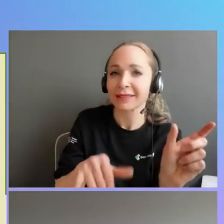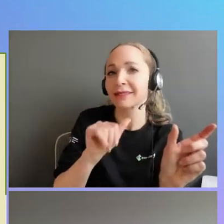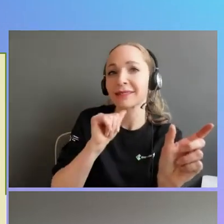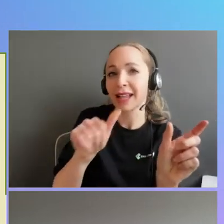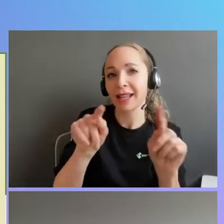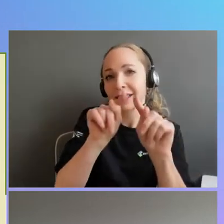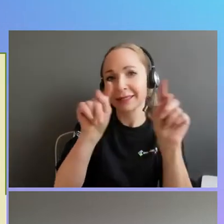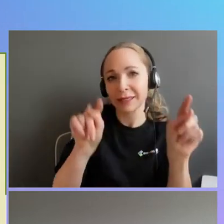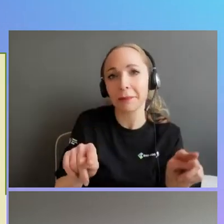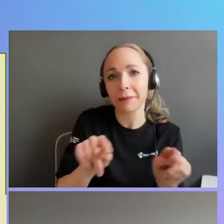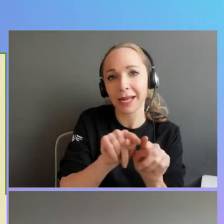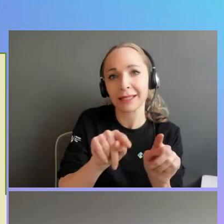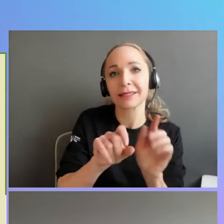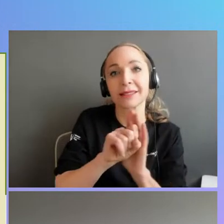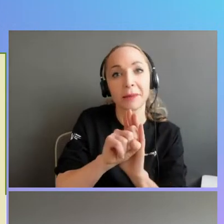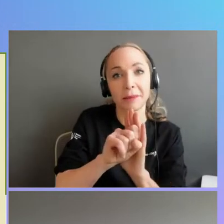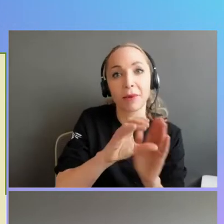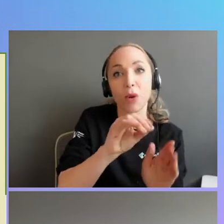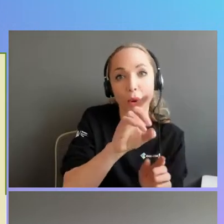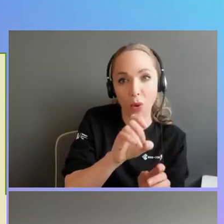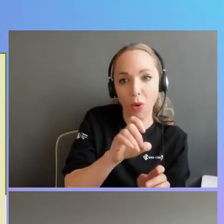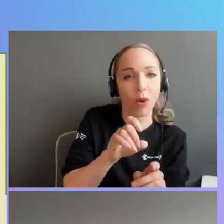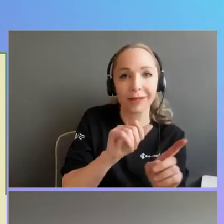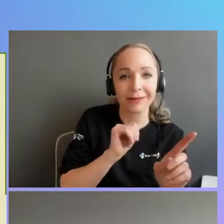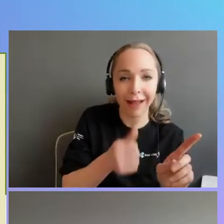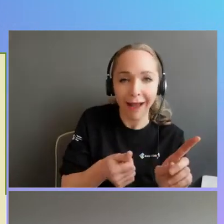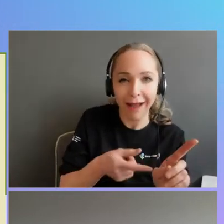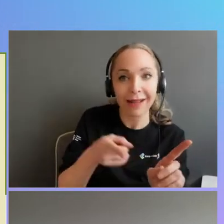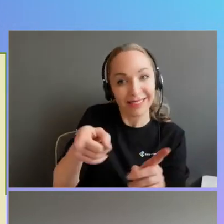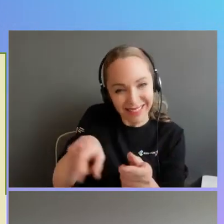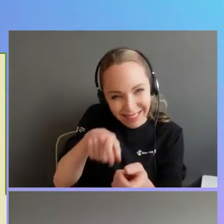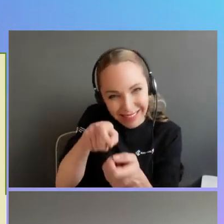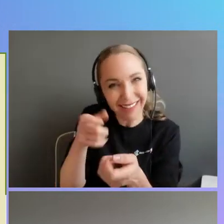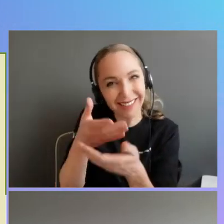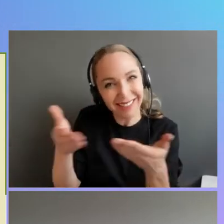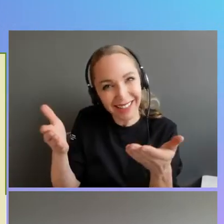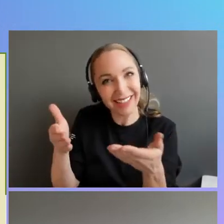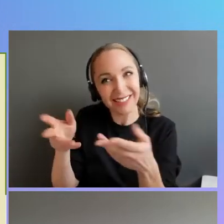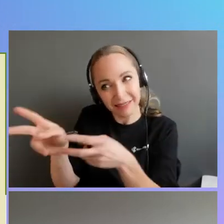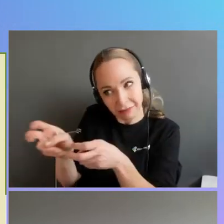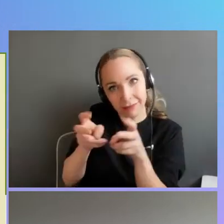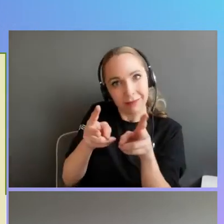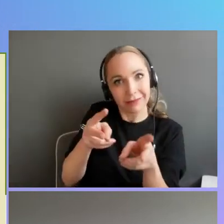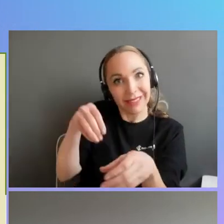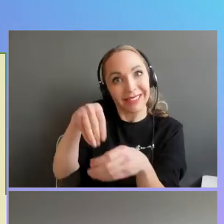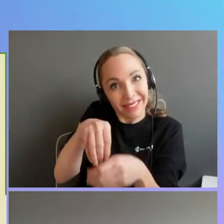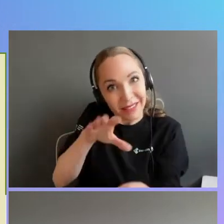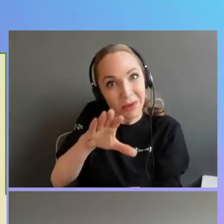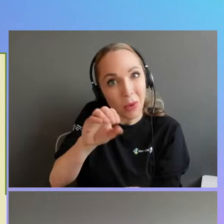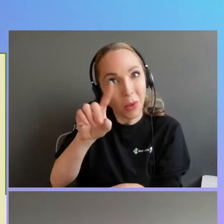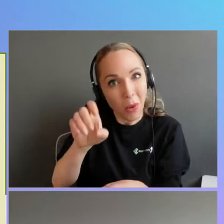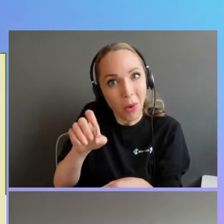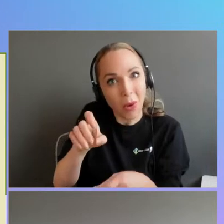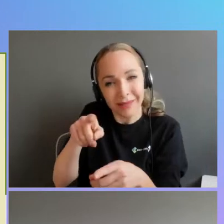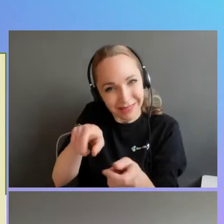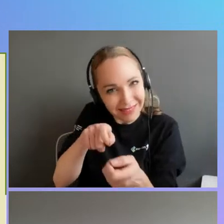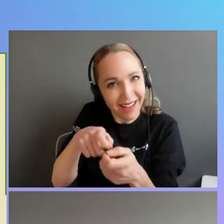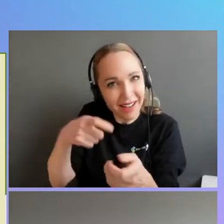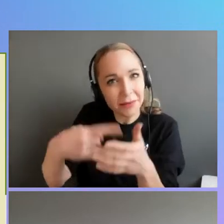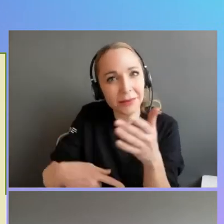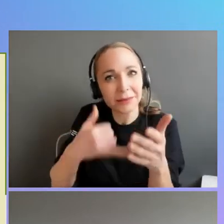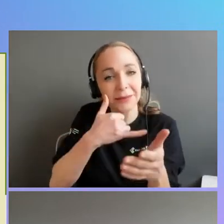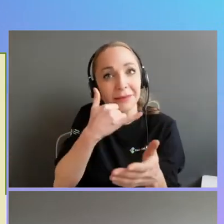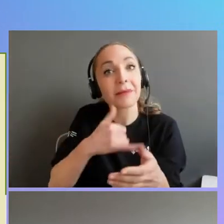to your web element in your code. And it provides information on how to resolve